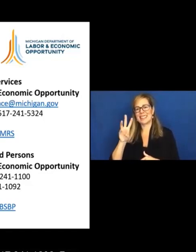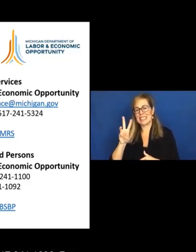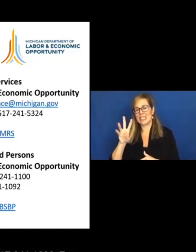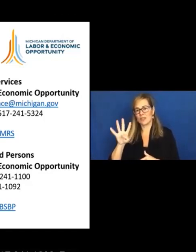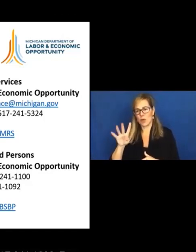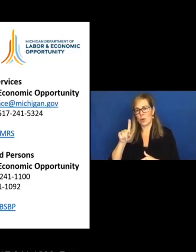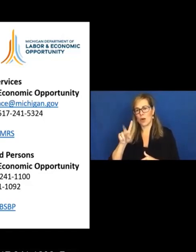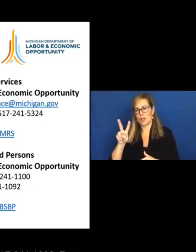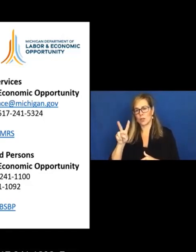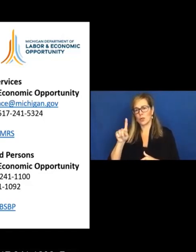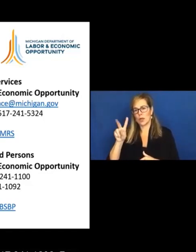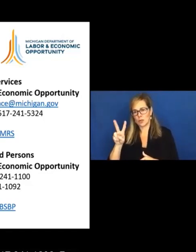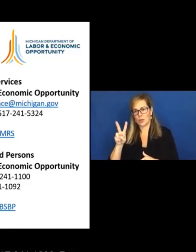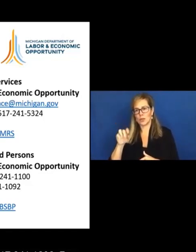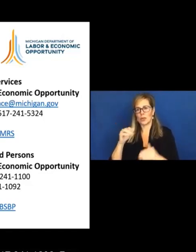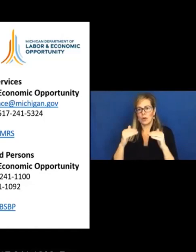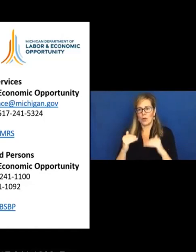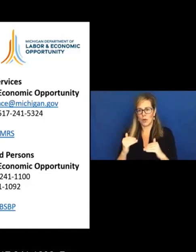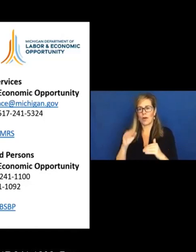888-864-1212 or